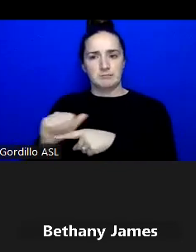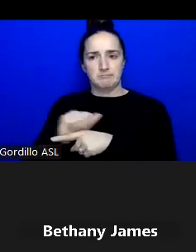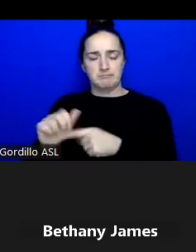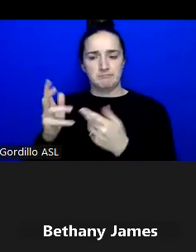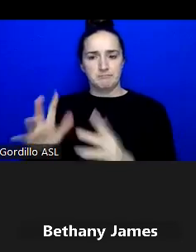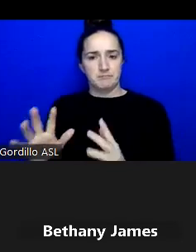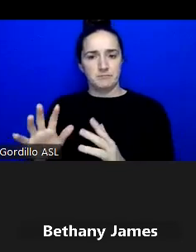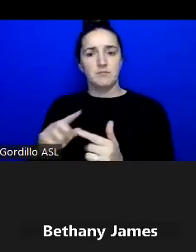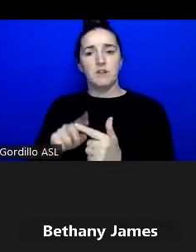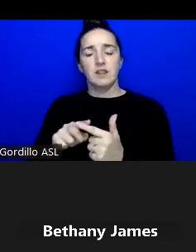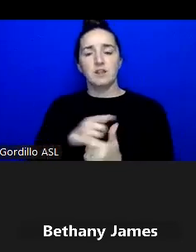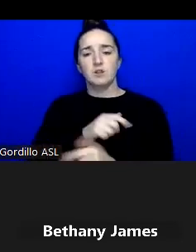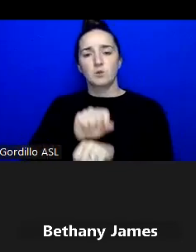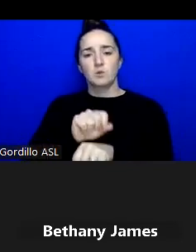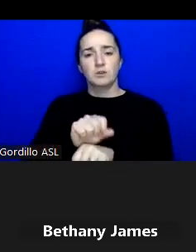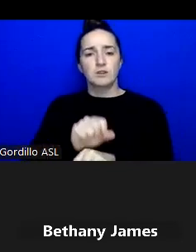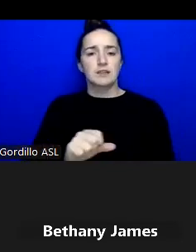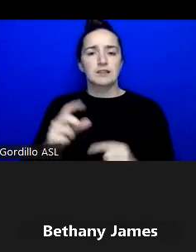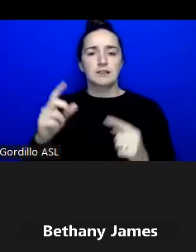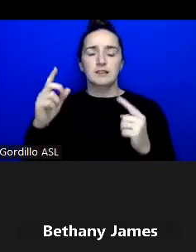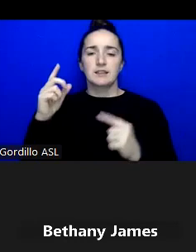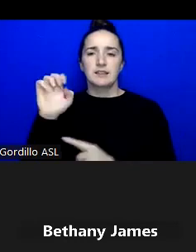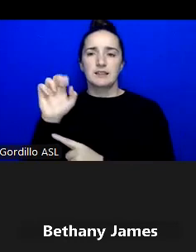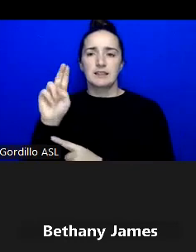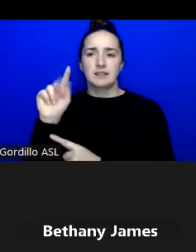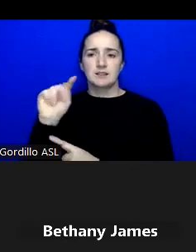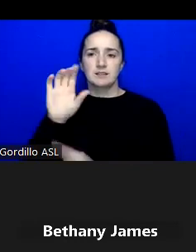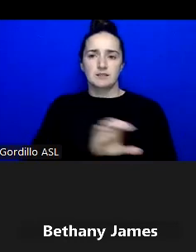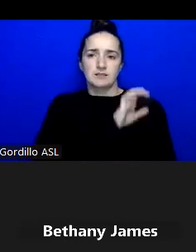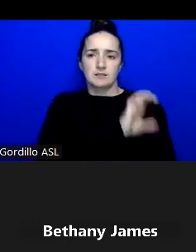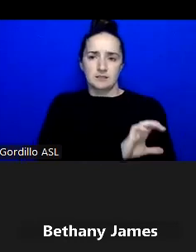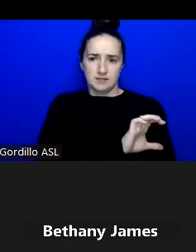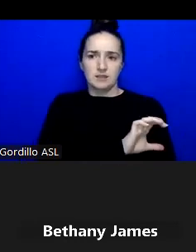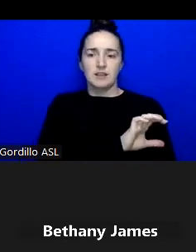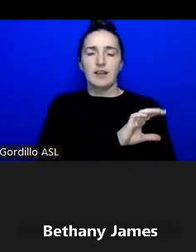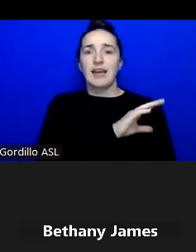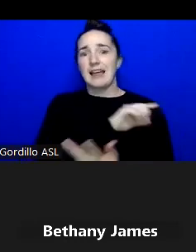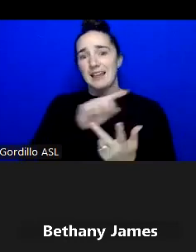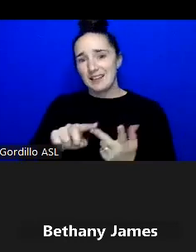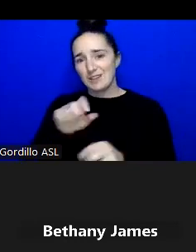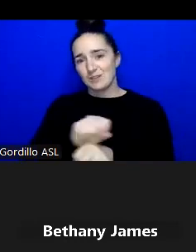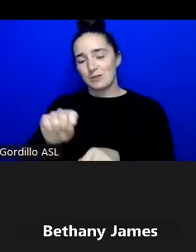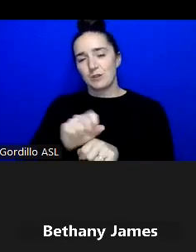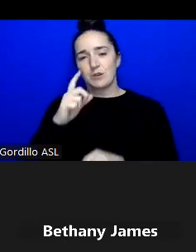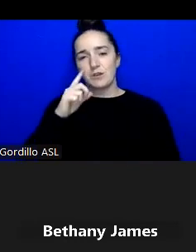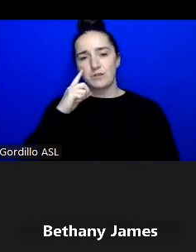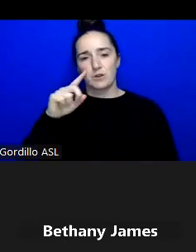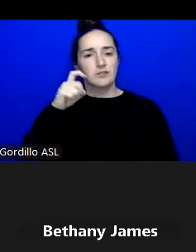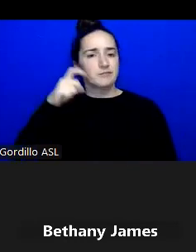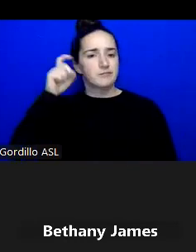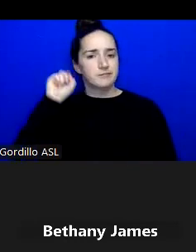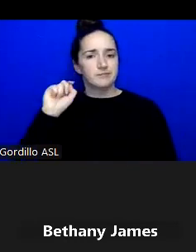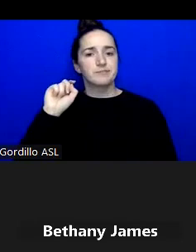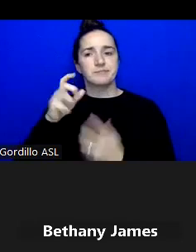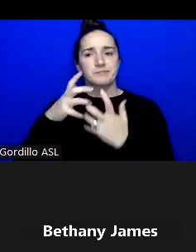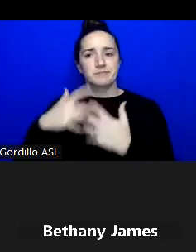ear, nose, and throat clinic and with a major hearing aid manufacturer before opening her own practice in Jackson.